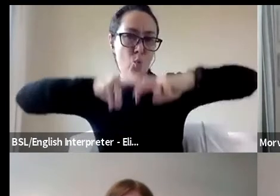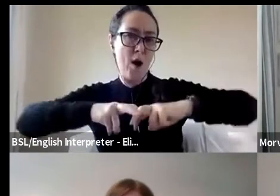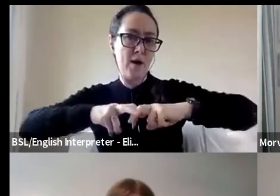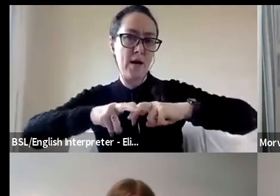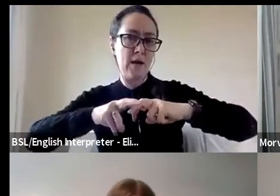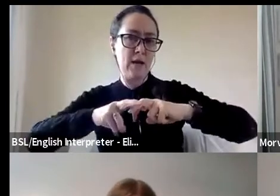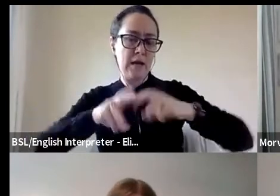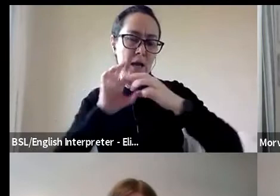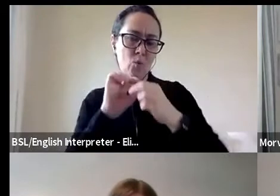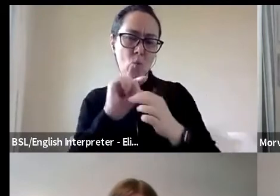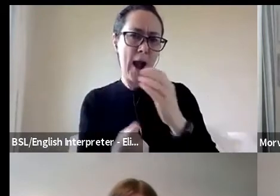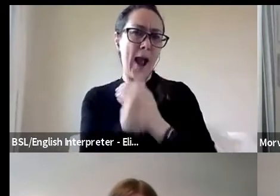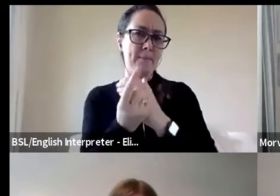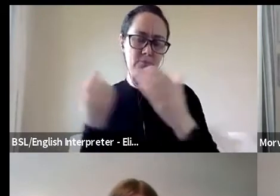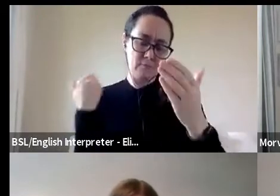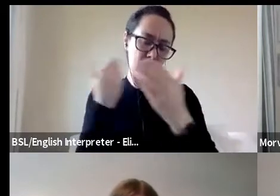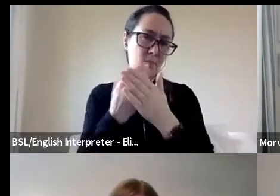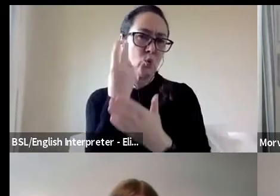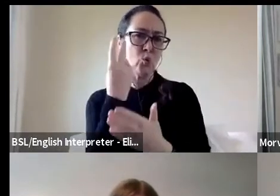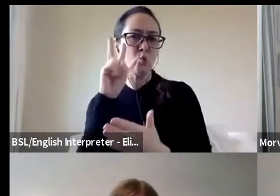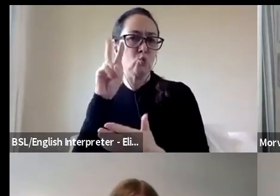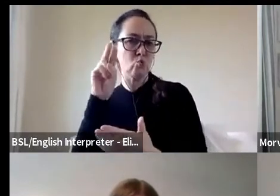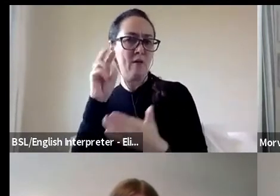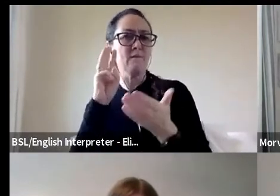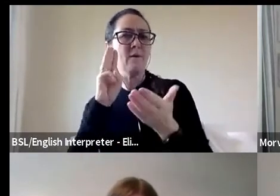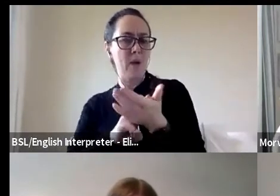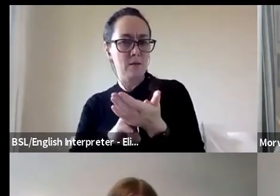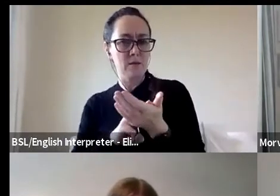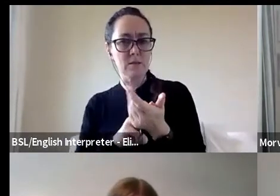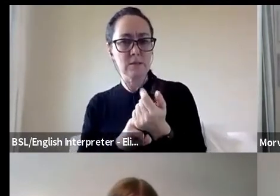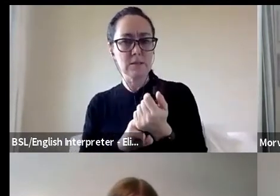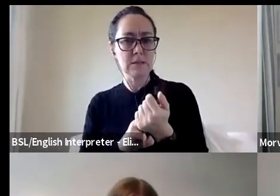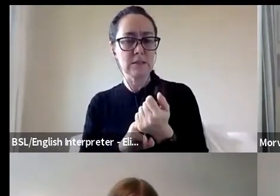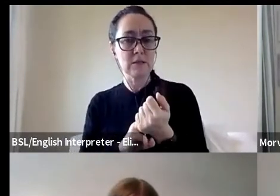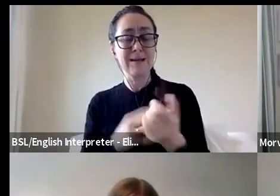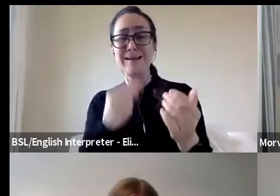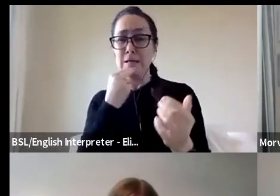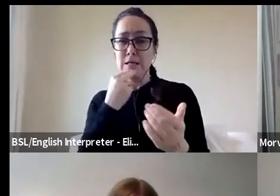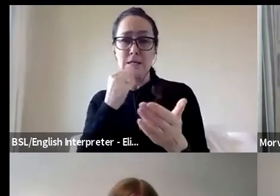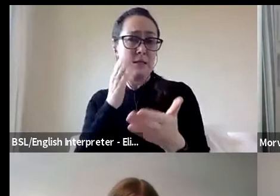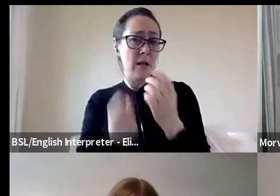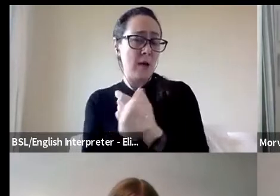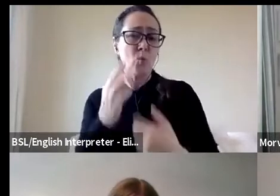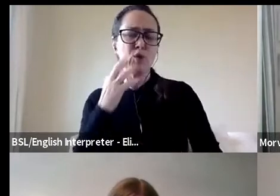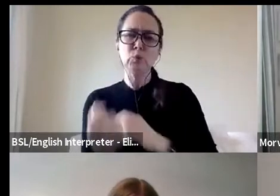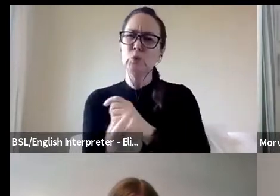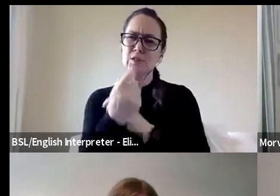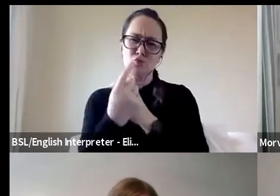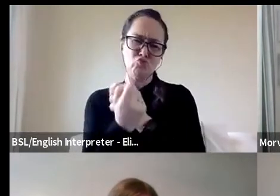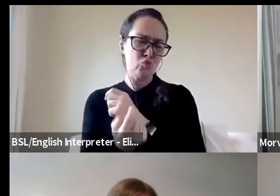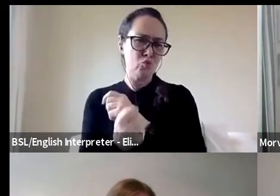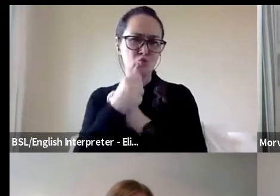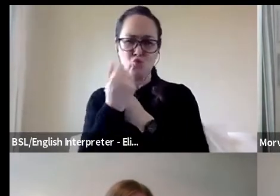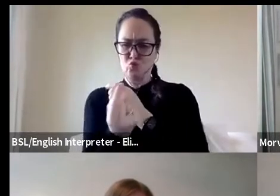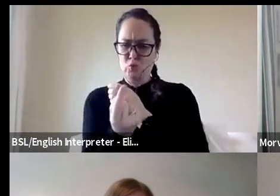happened in the last 12 months. And that needs to happen as soon as possible, and we need to learn those